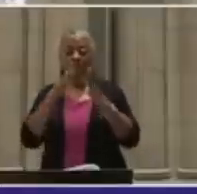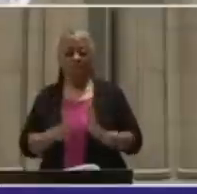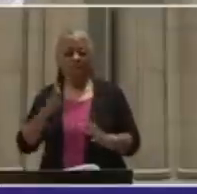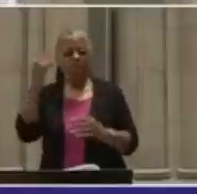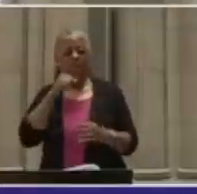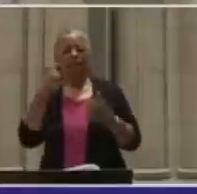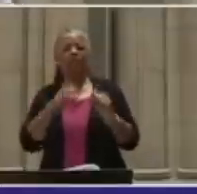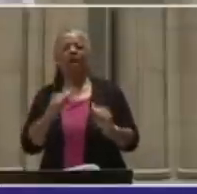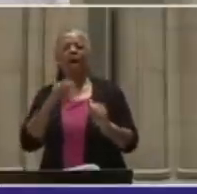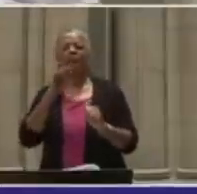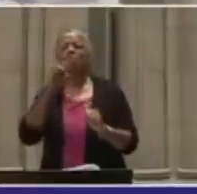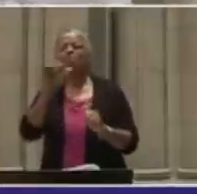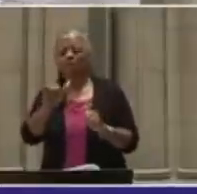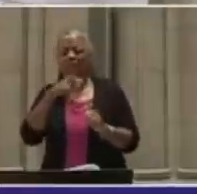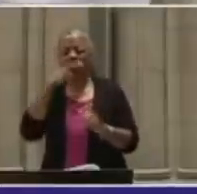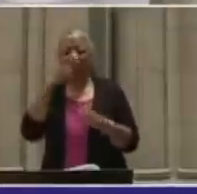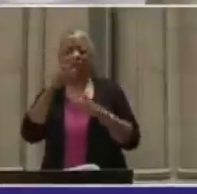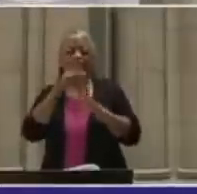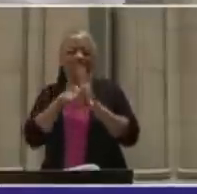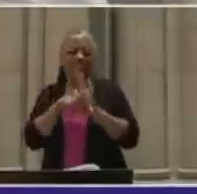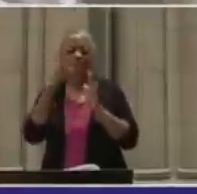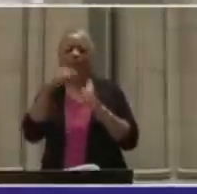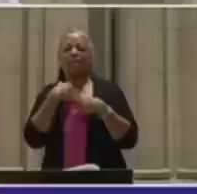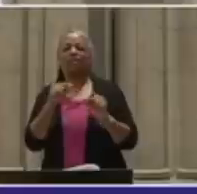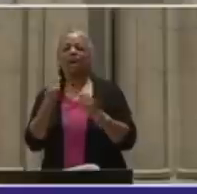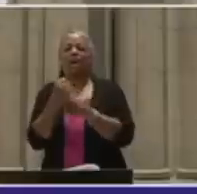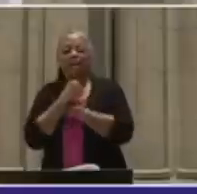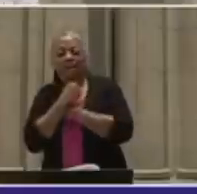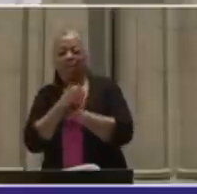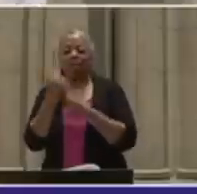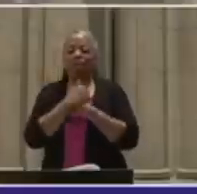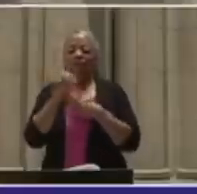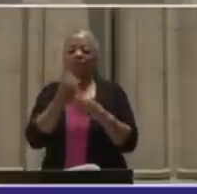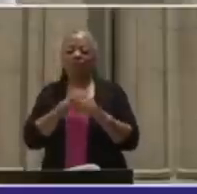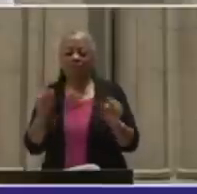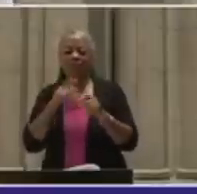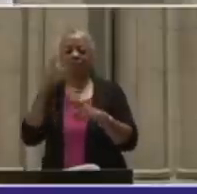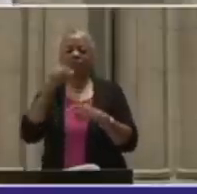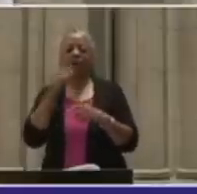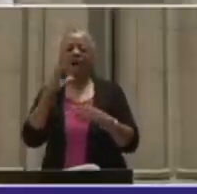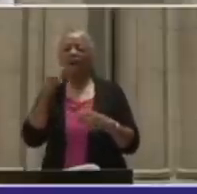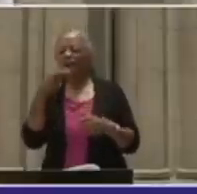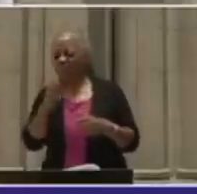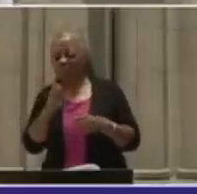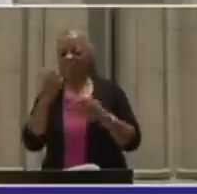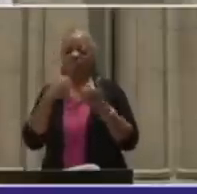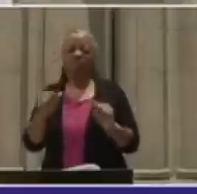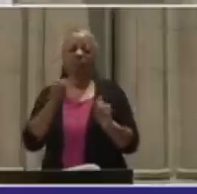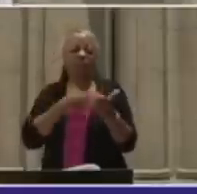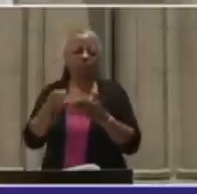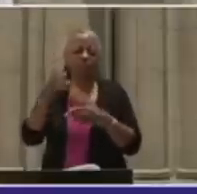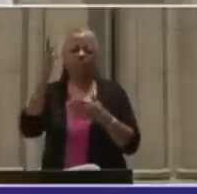don't you try mercy in your public policy? Why don't you try love? Why don't you try redemption? Why don't you try grace? Why don't you try